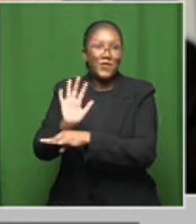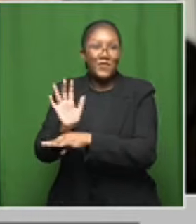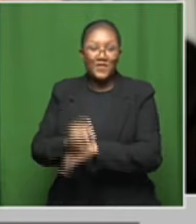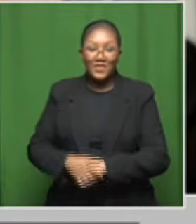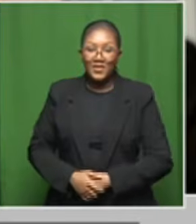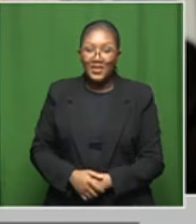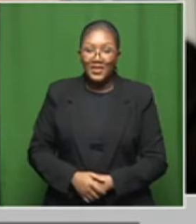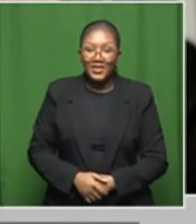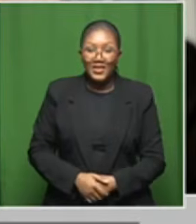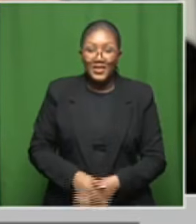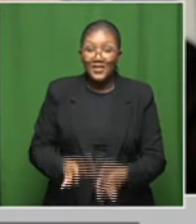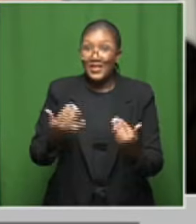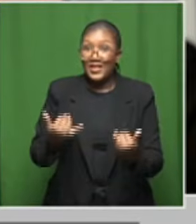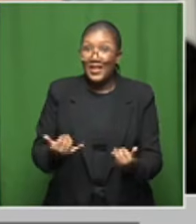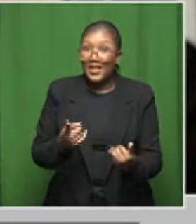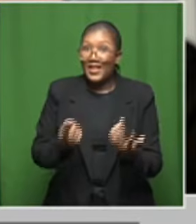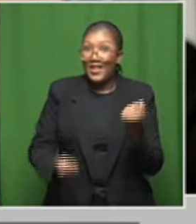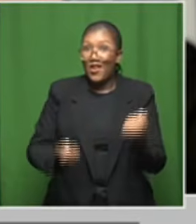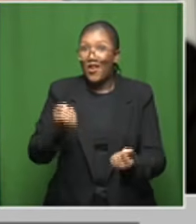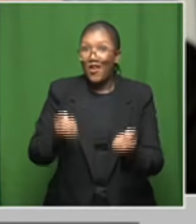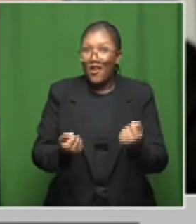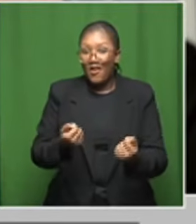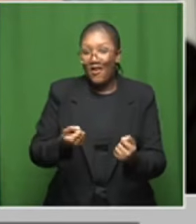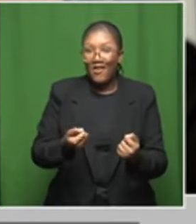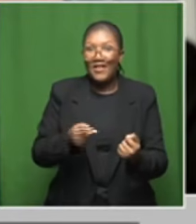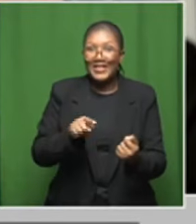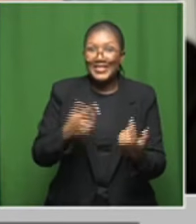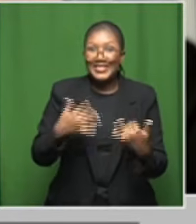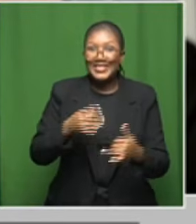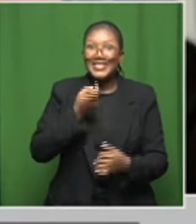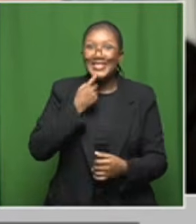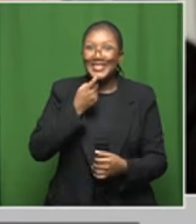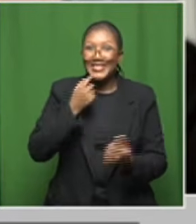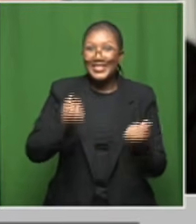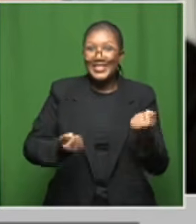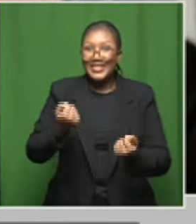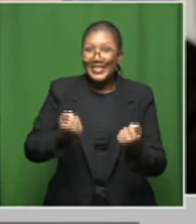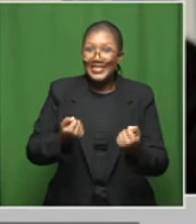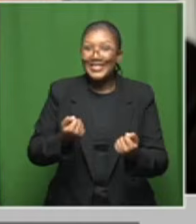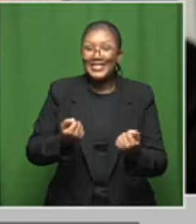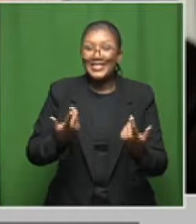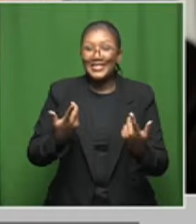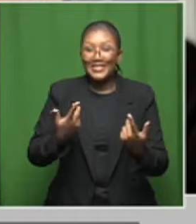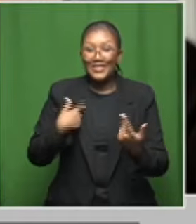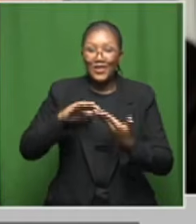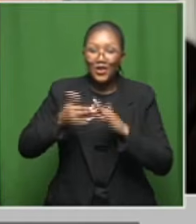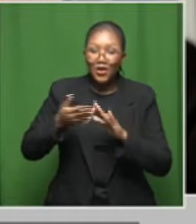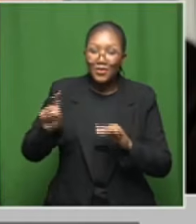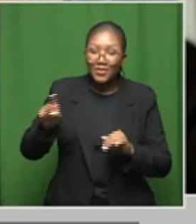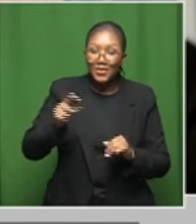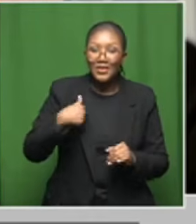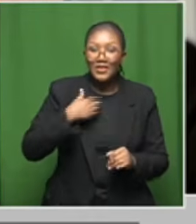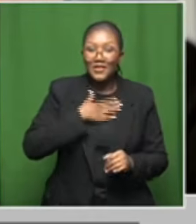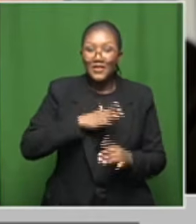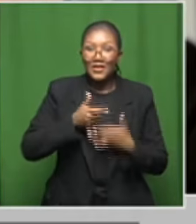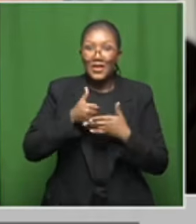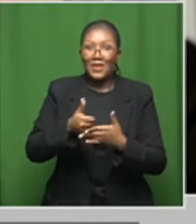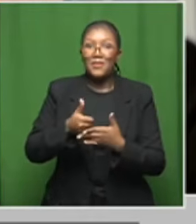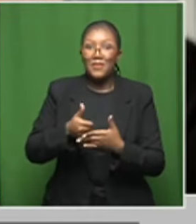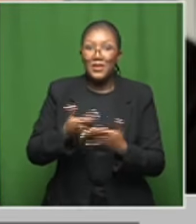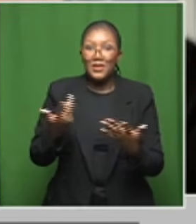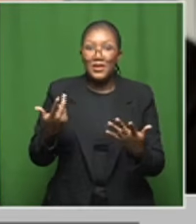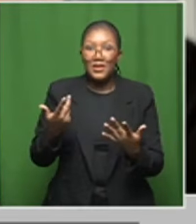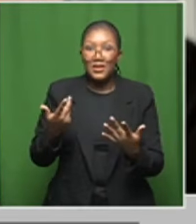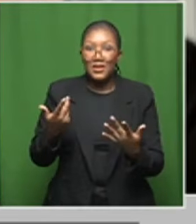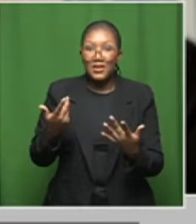this wire car, it's become symbolic, right? It's a symbol for transformation for the community. And Alistair, I wonder if you